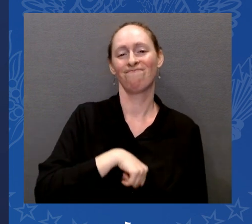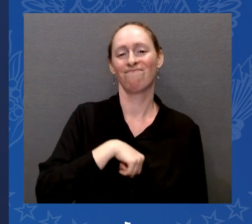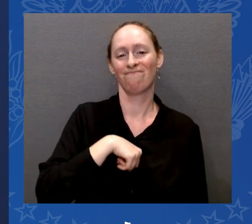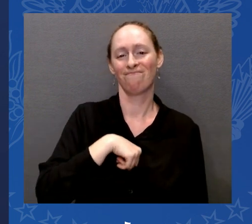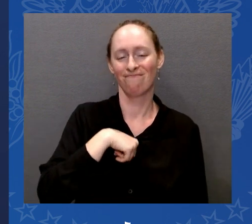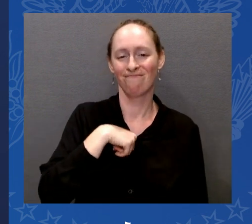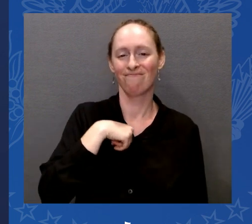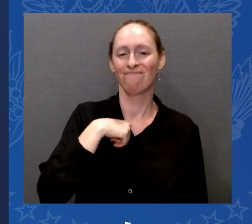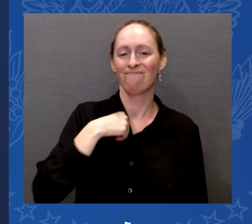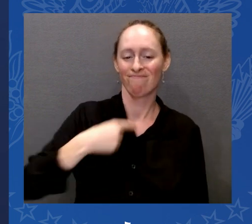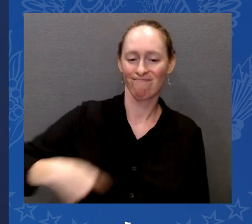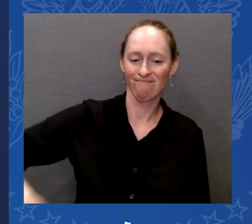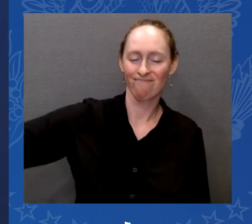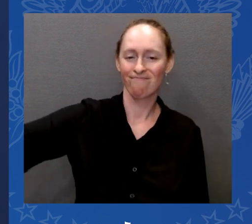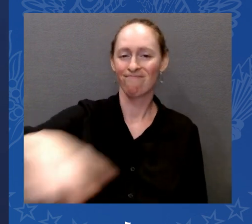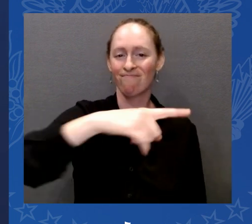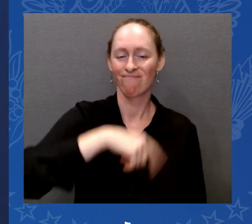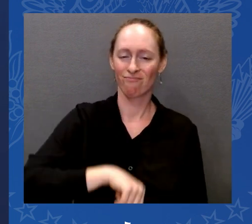better America.